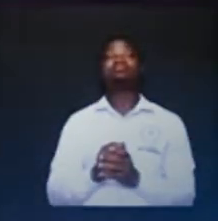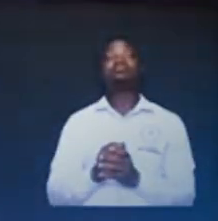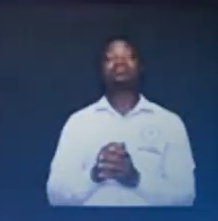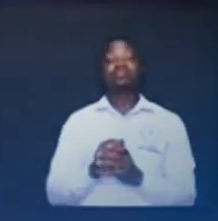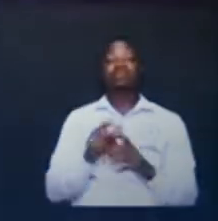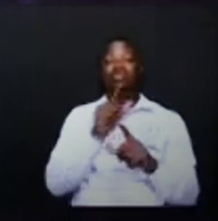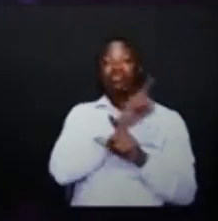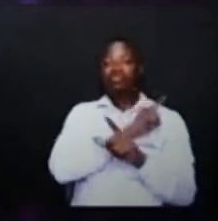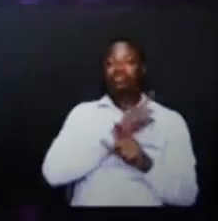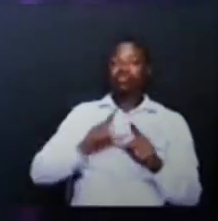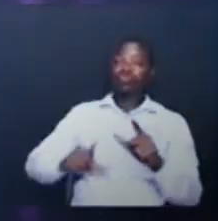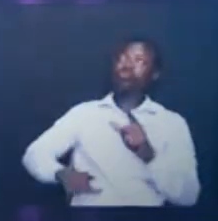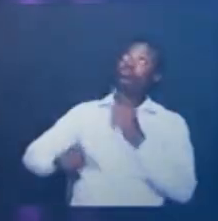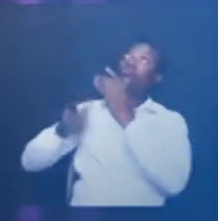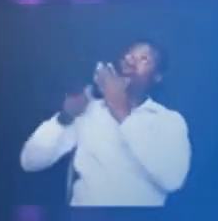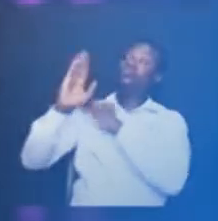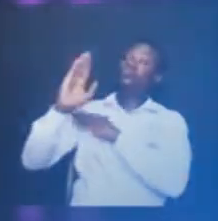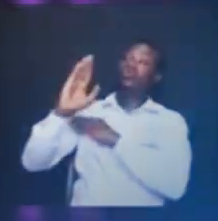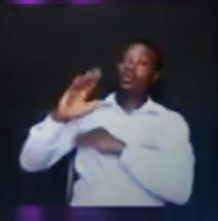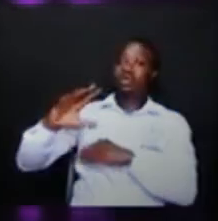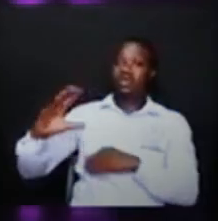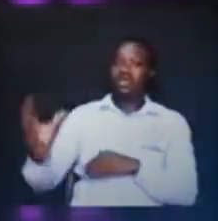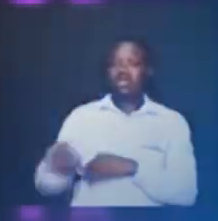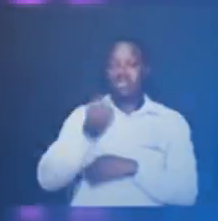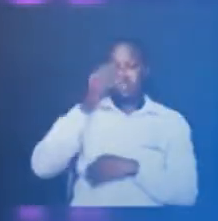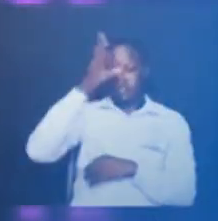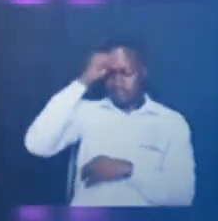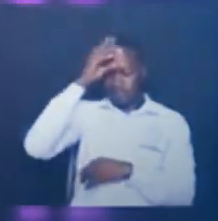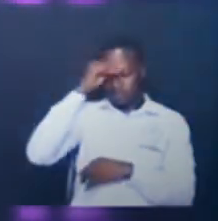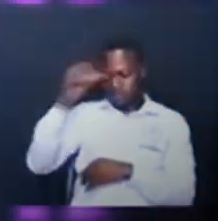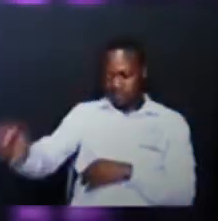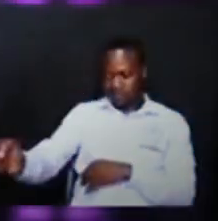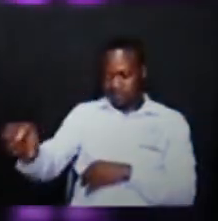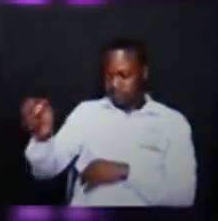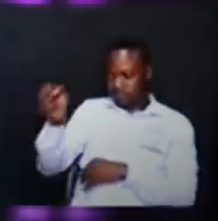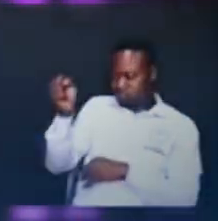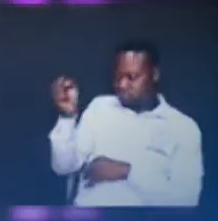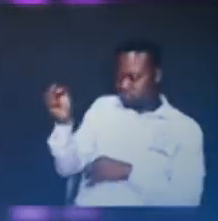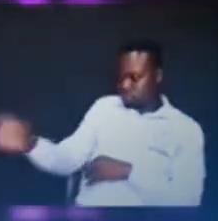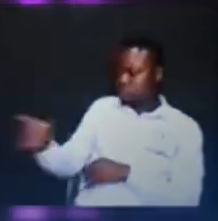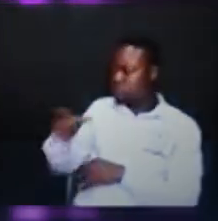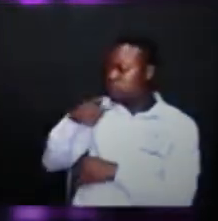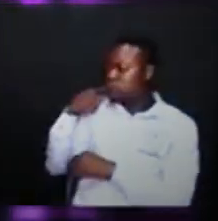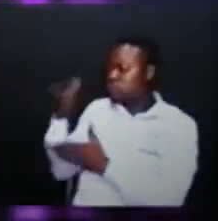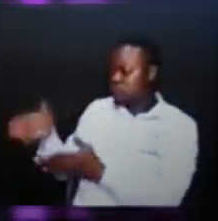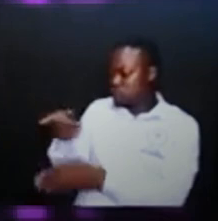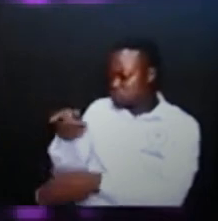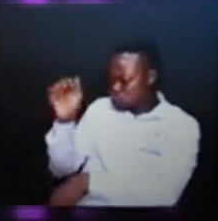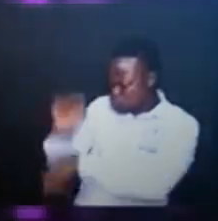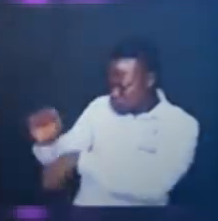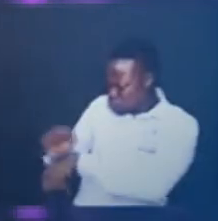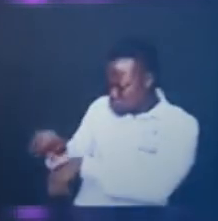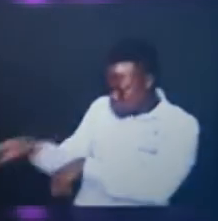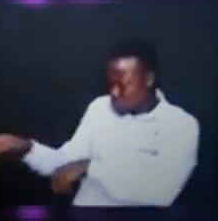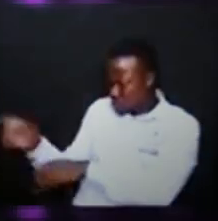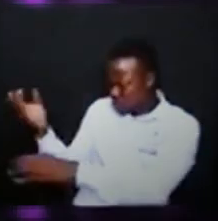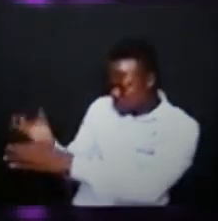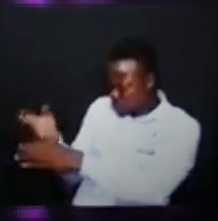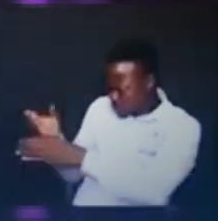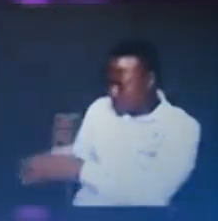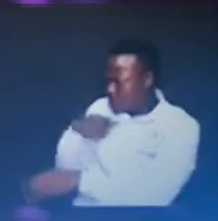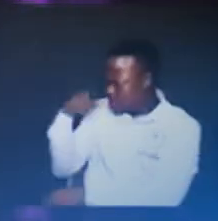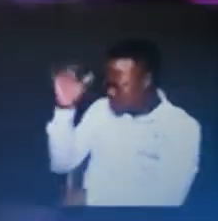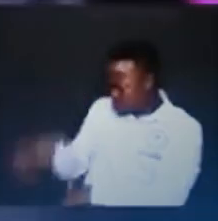The Lord God took the man and put him in the garden of Eden to work it and take care of